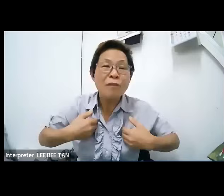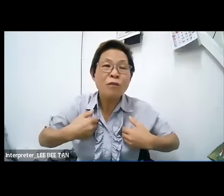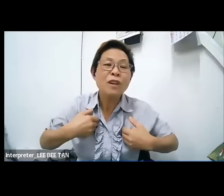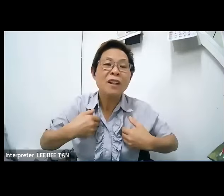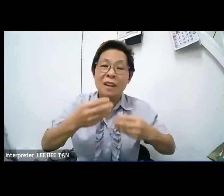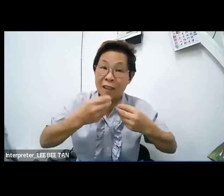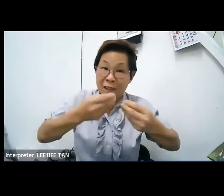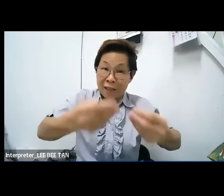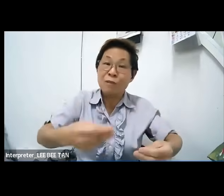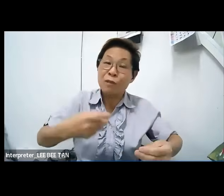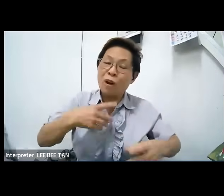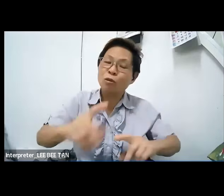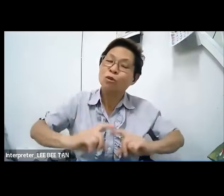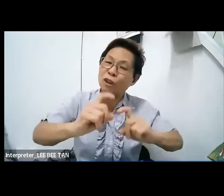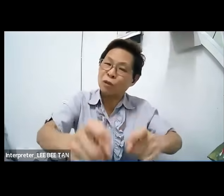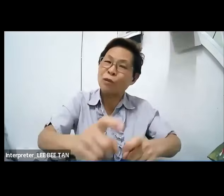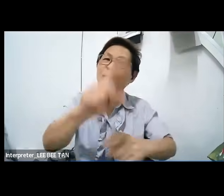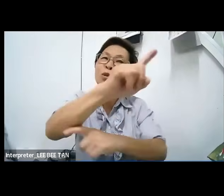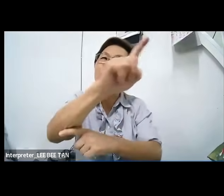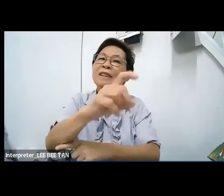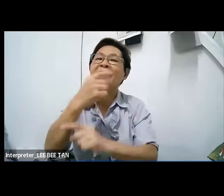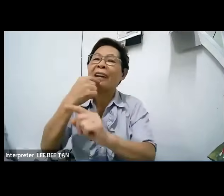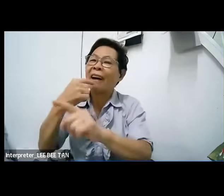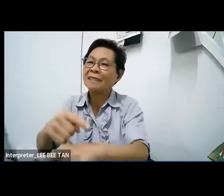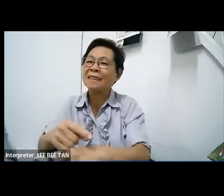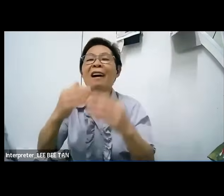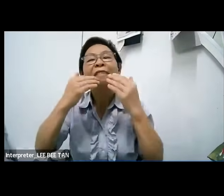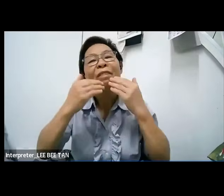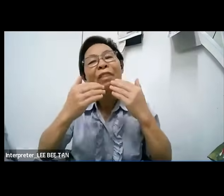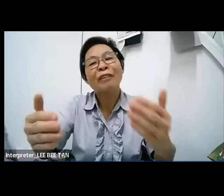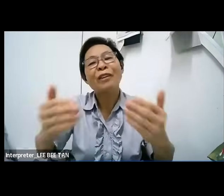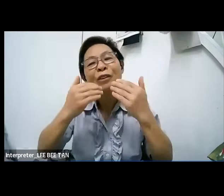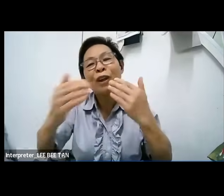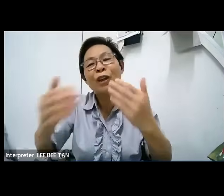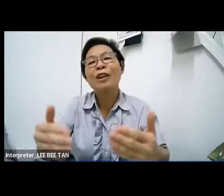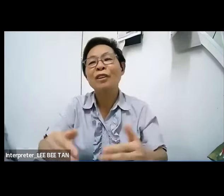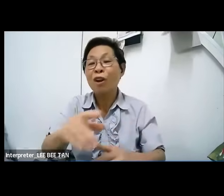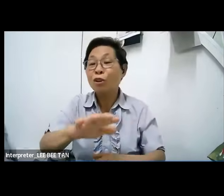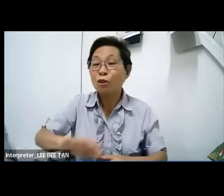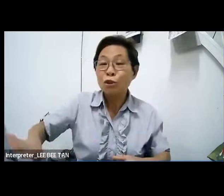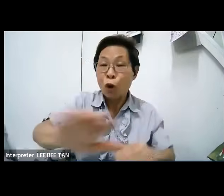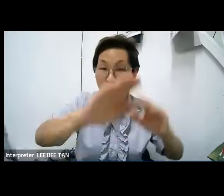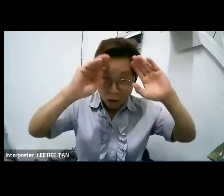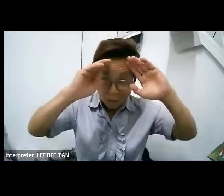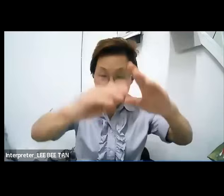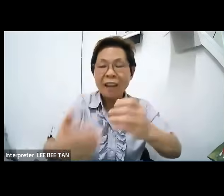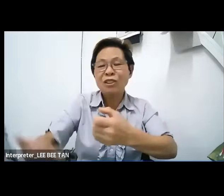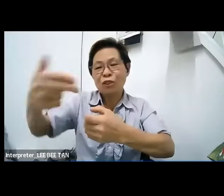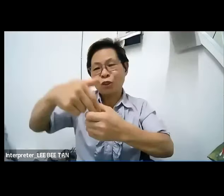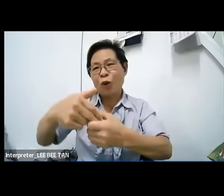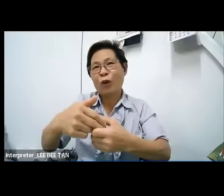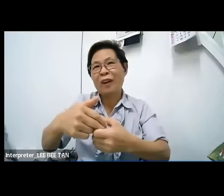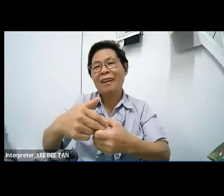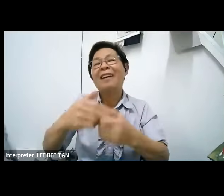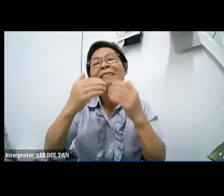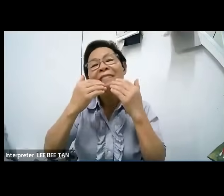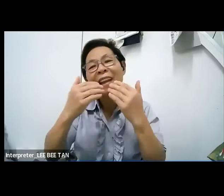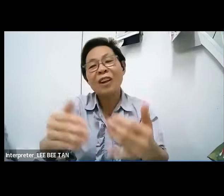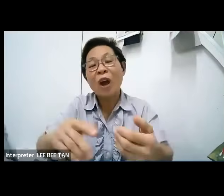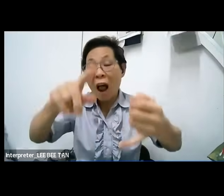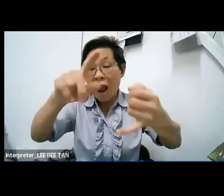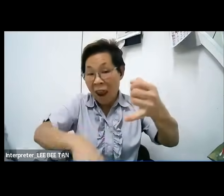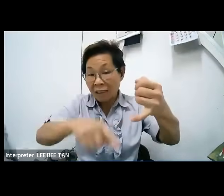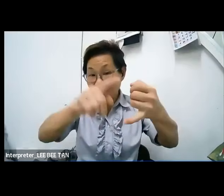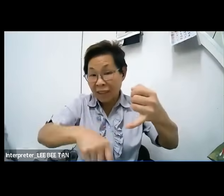for you as well. So thank you very much for all your attention and joining us today. Last but